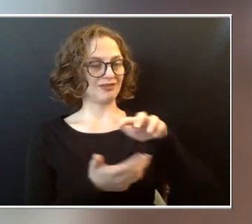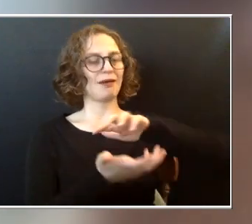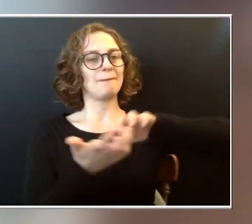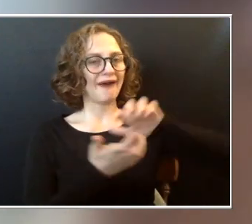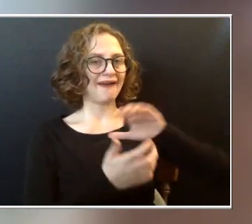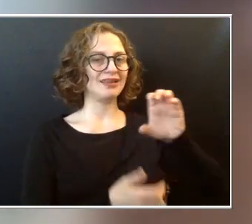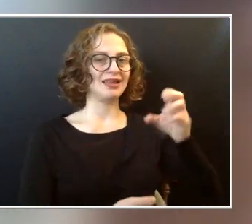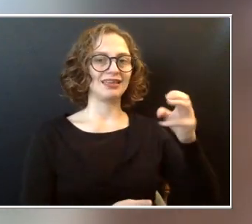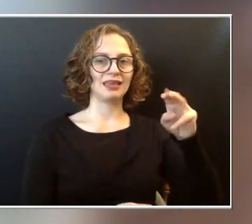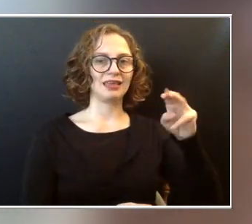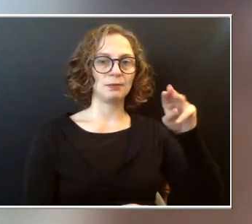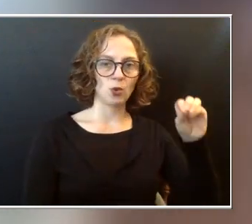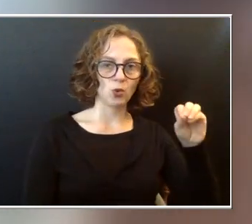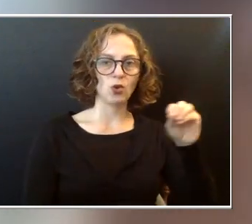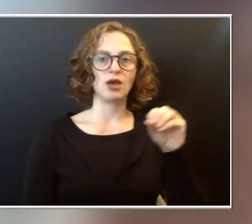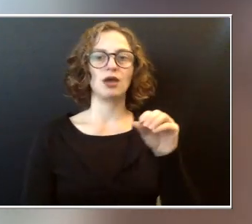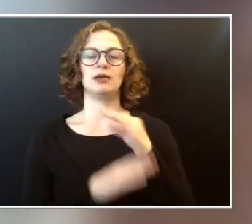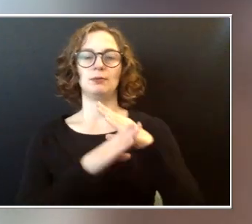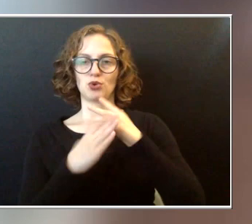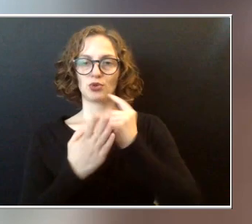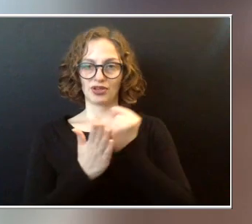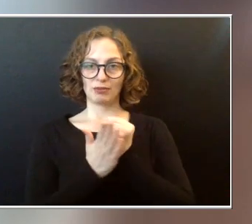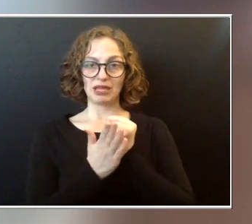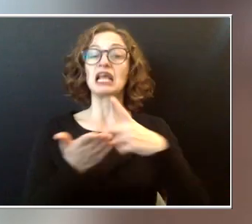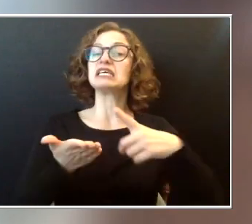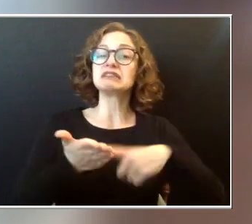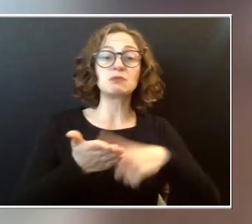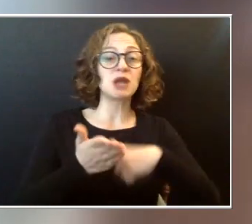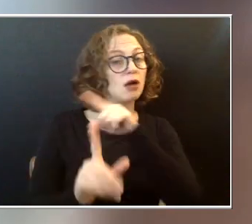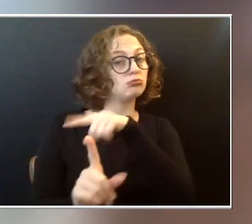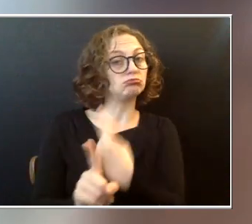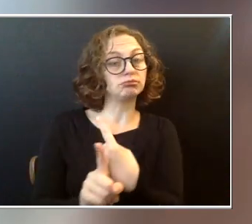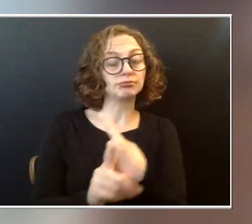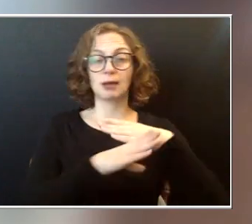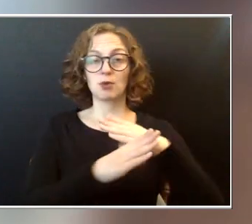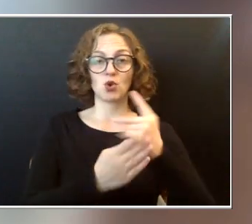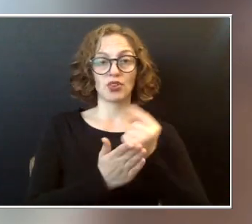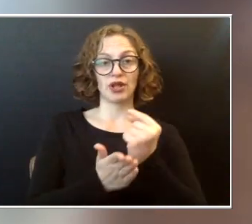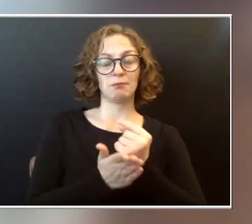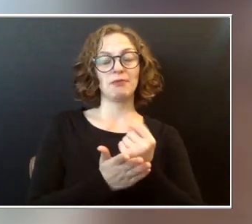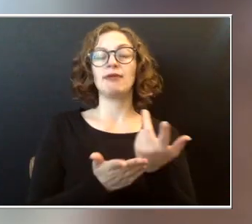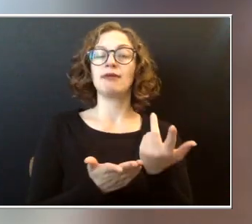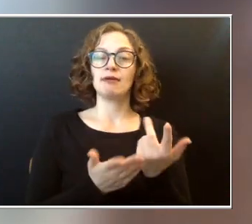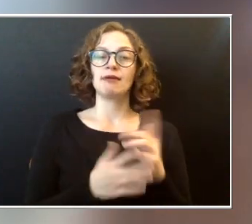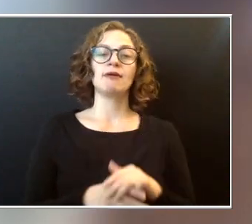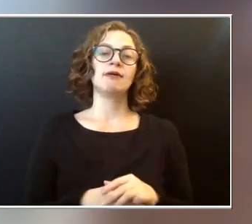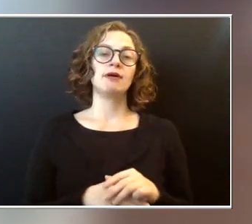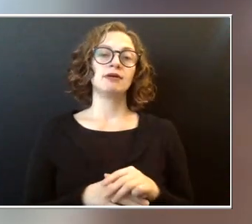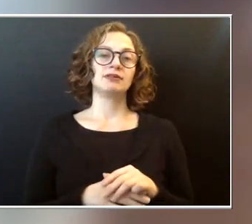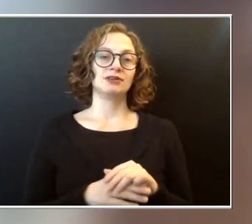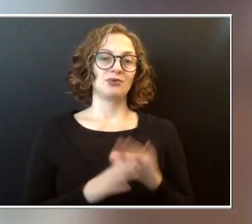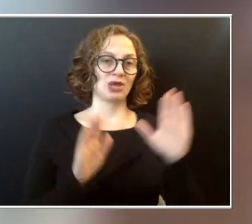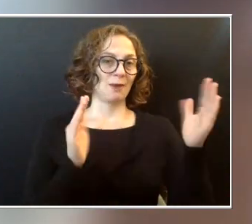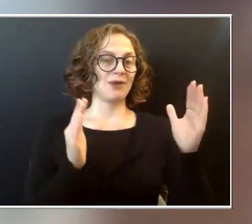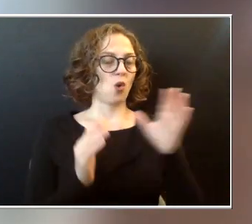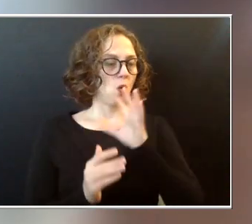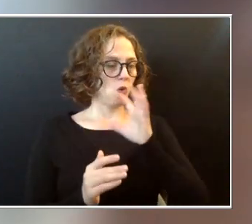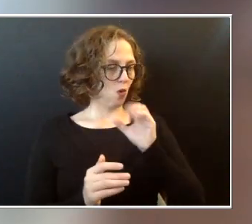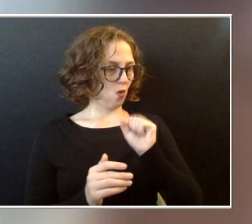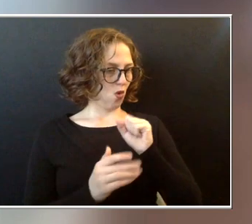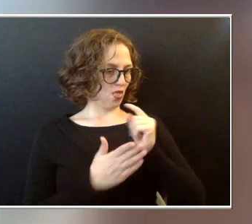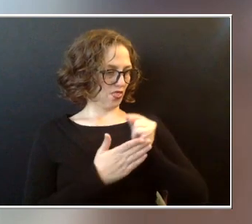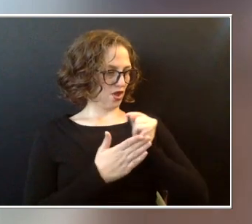type of therapy. So in terms of, when we compare toxicities of some of our really old types of therapies, it